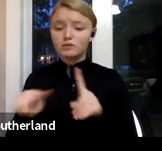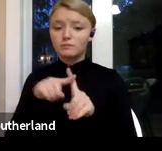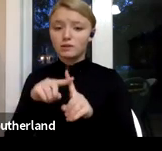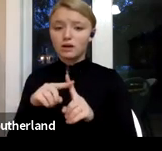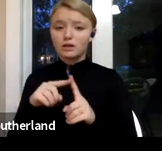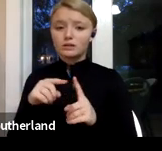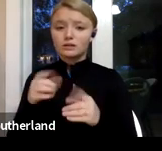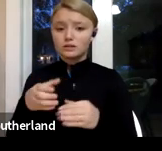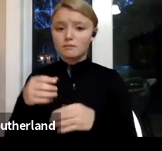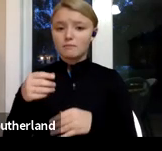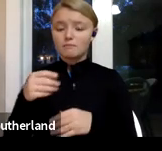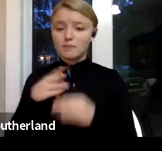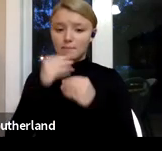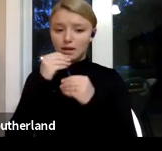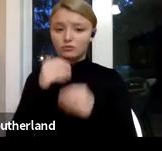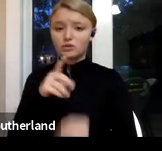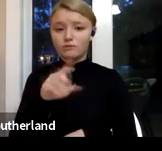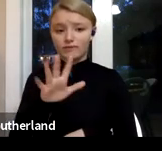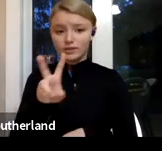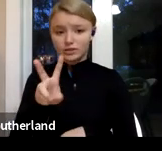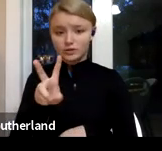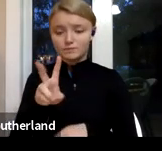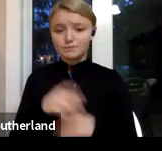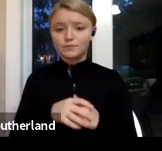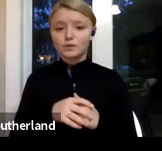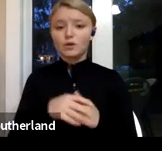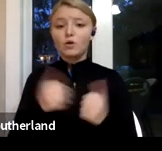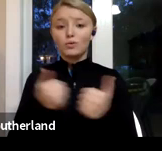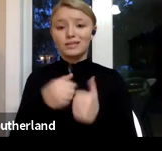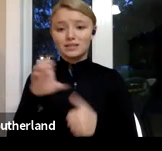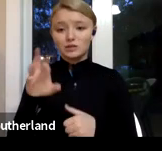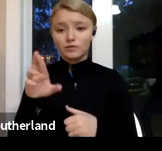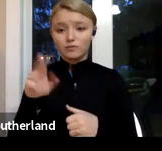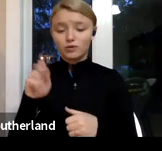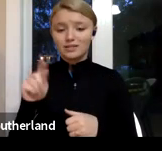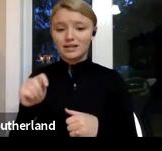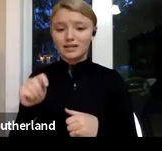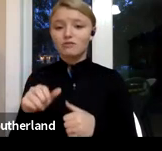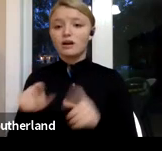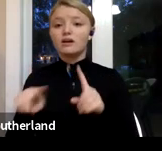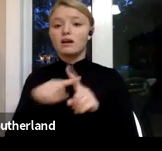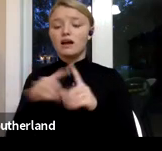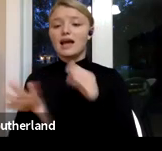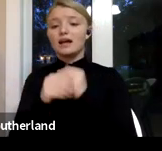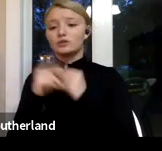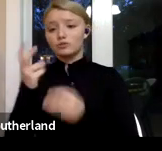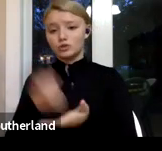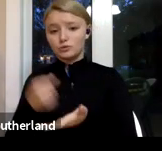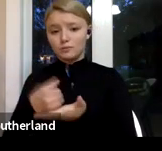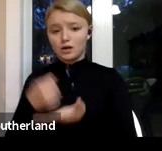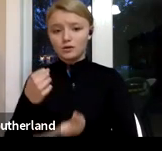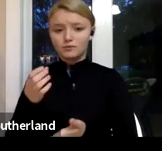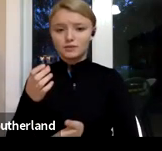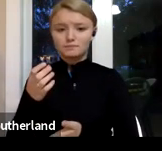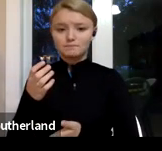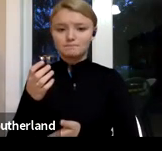152. So on the Essential Rewards kit, you get another two bottles, and it's, what is, gosh,